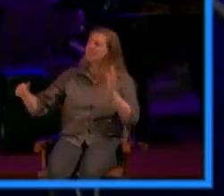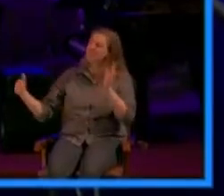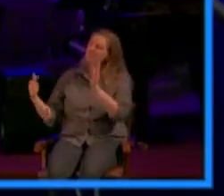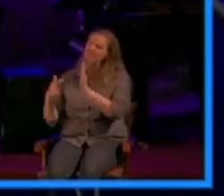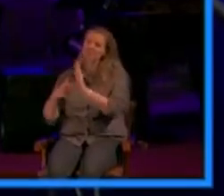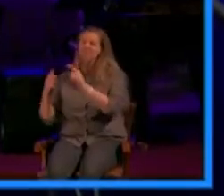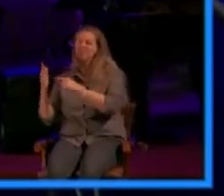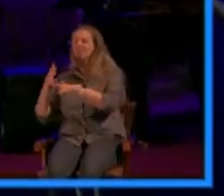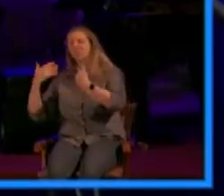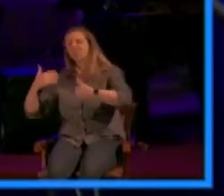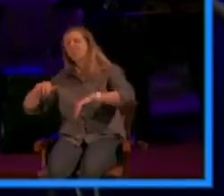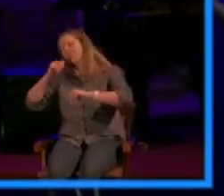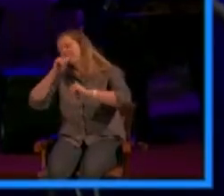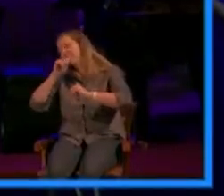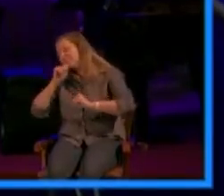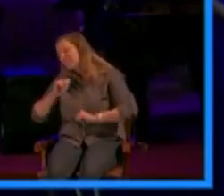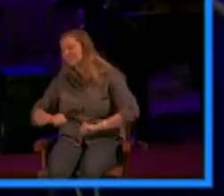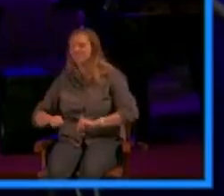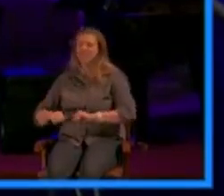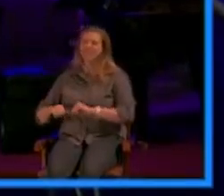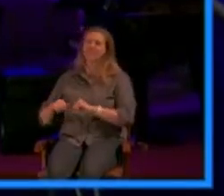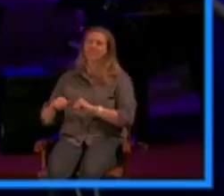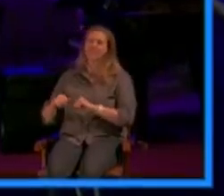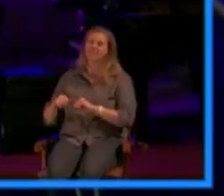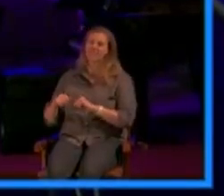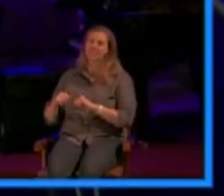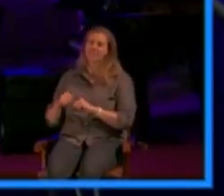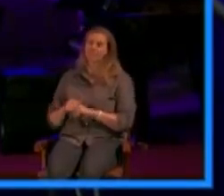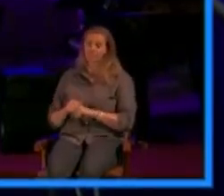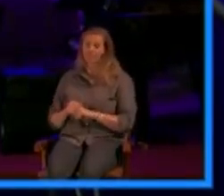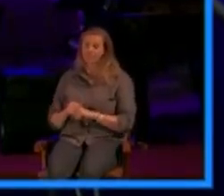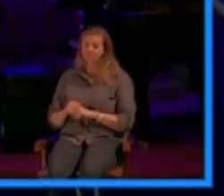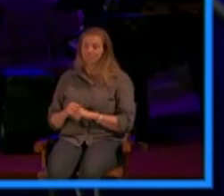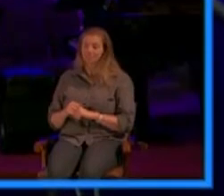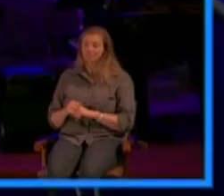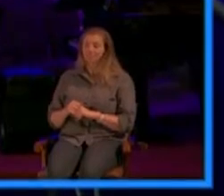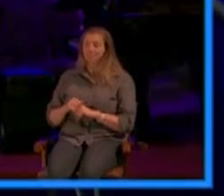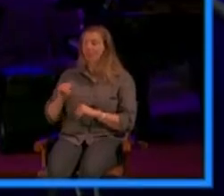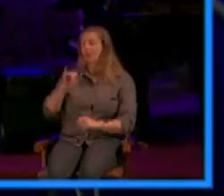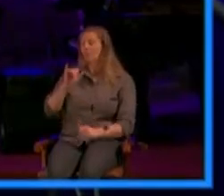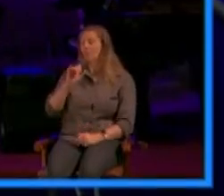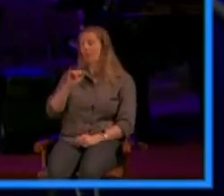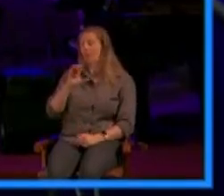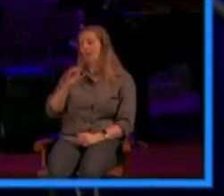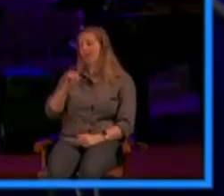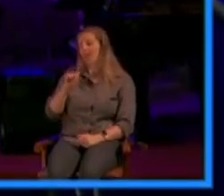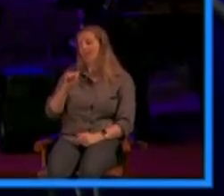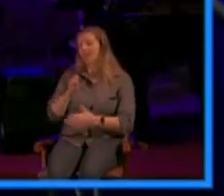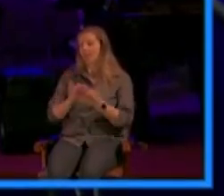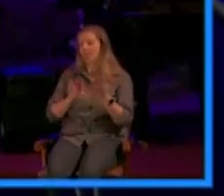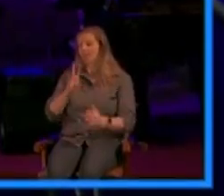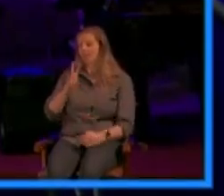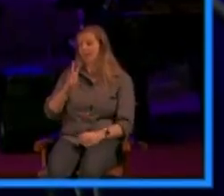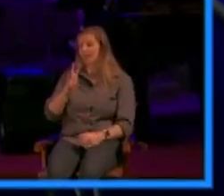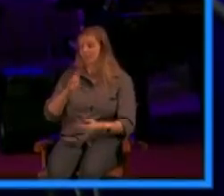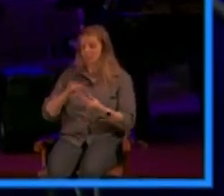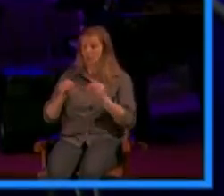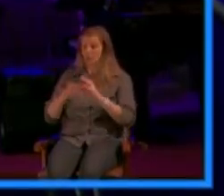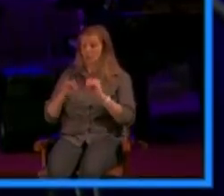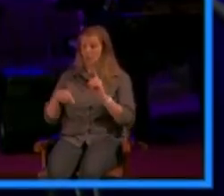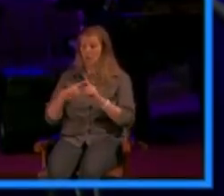Acts chapter 7 about Stephen, the first New Testament person that we know who gave his